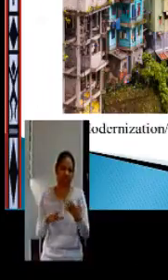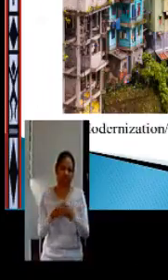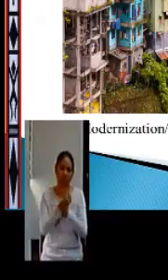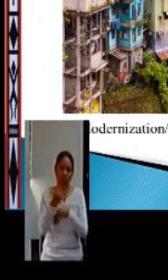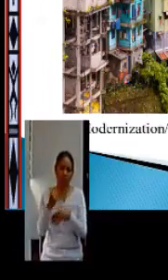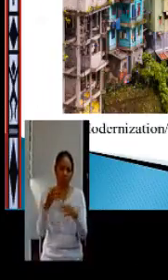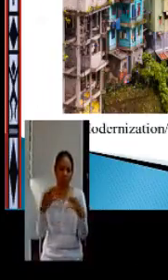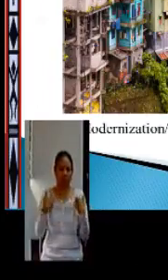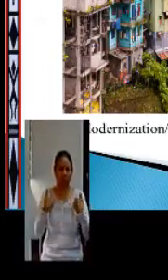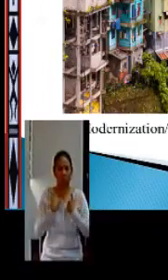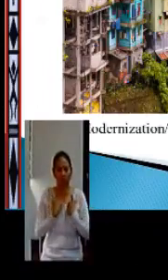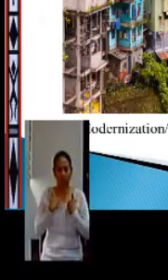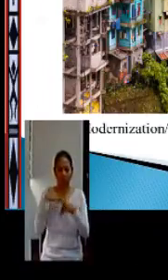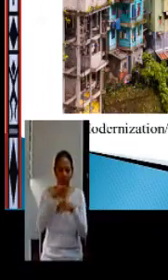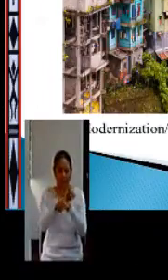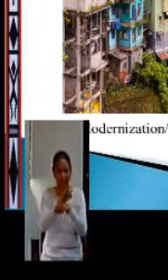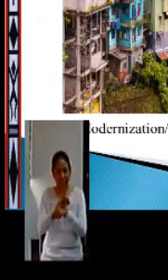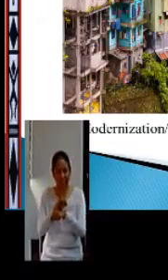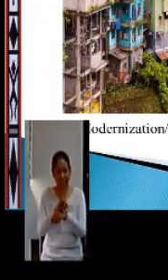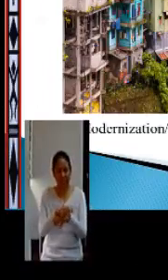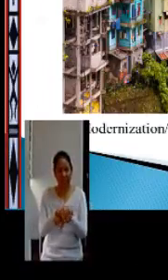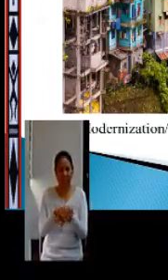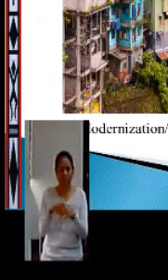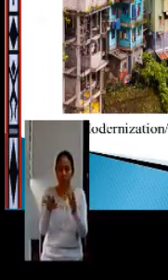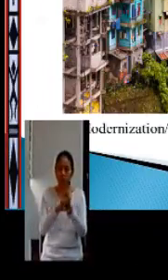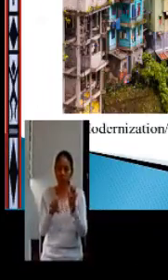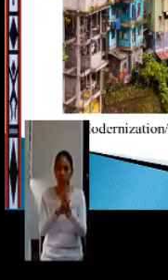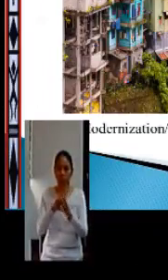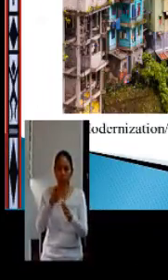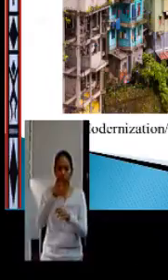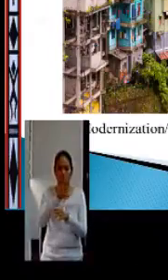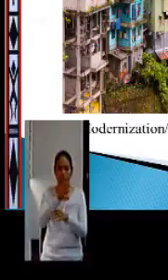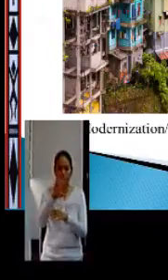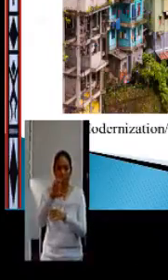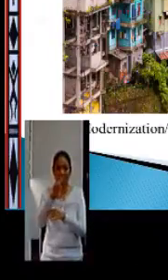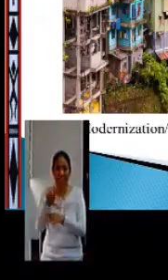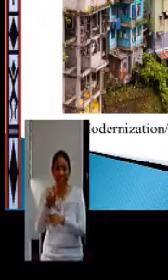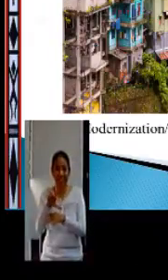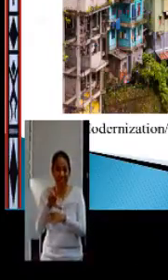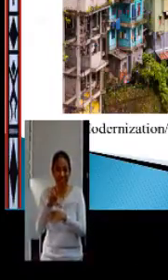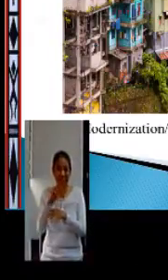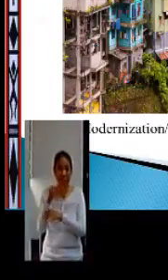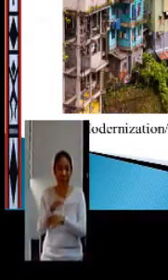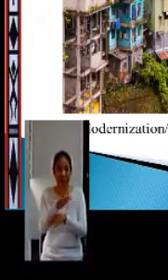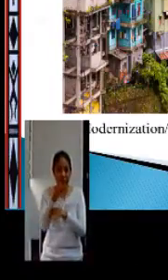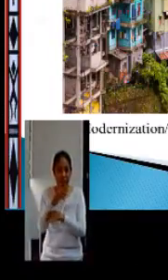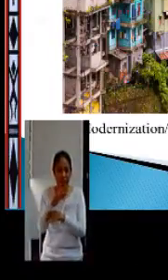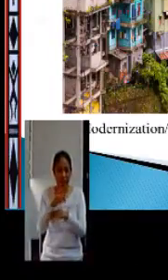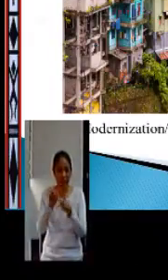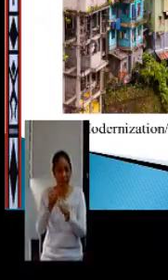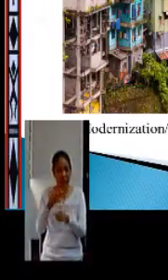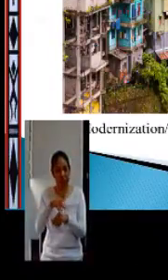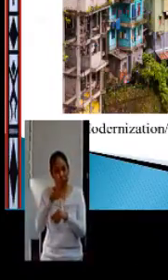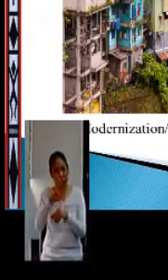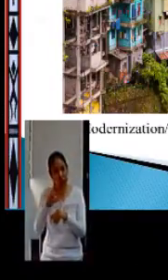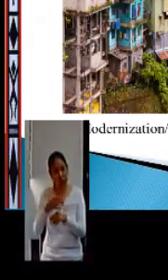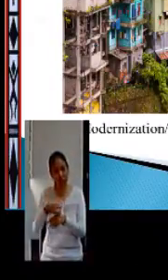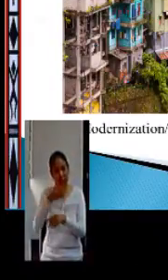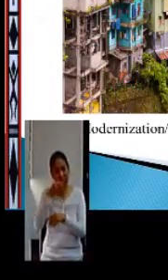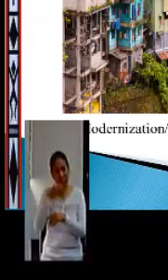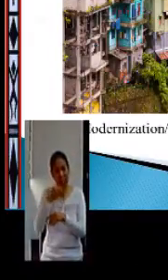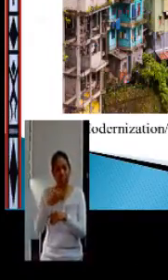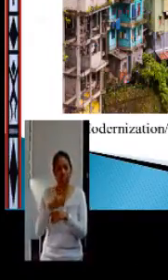Tulad ng mga eels namin na pinagkukuhanan namin ng mga ulam, tulad ng mga gabi na nakatanim